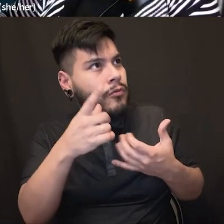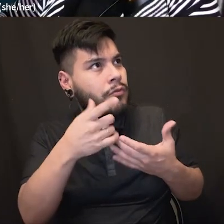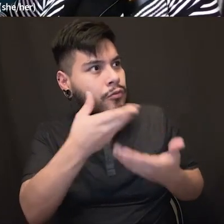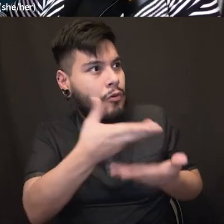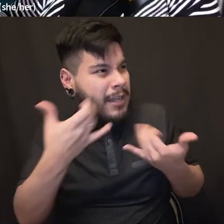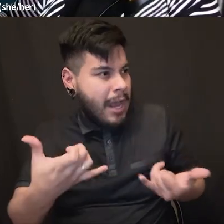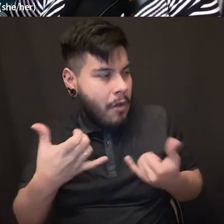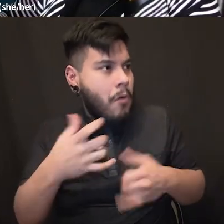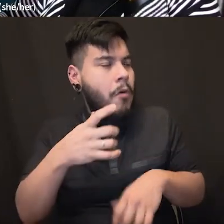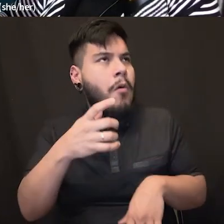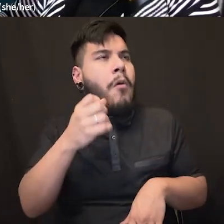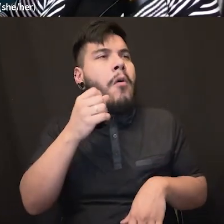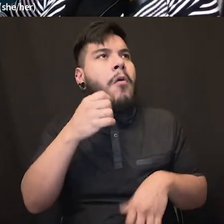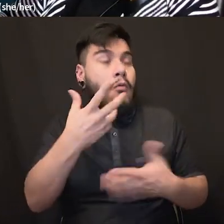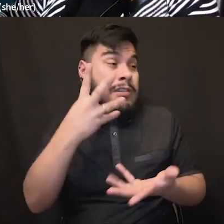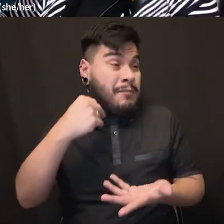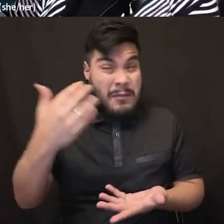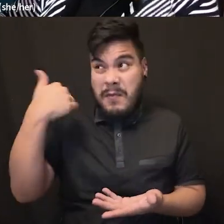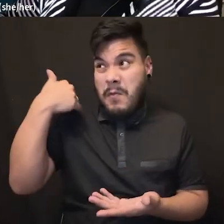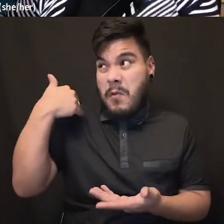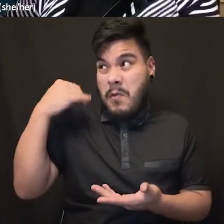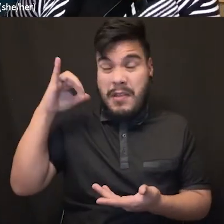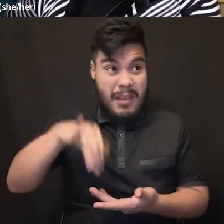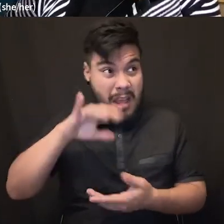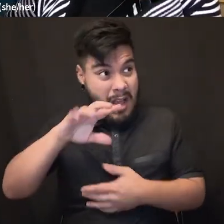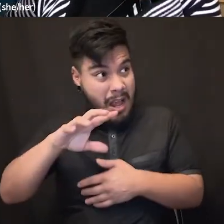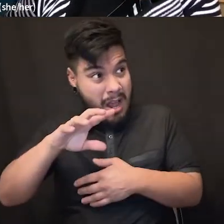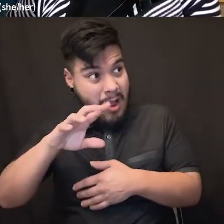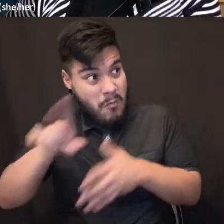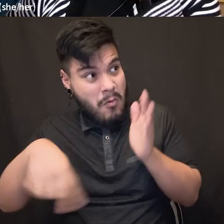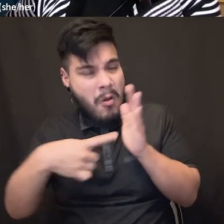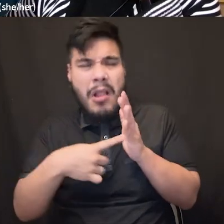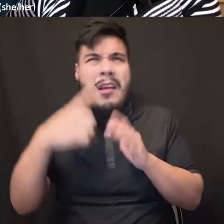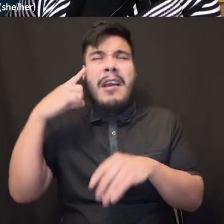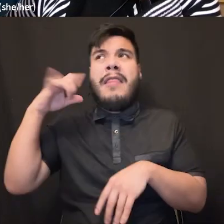that that you now look back and at the time you just thought, like,